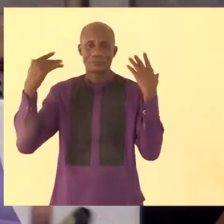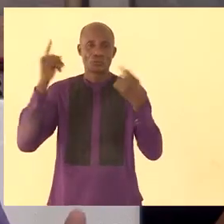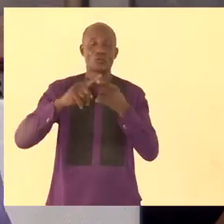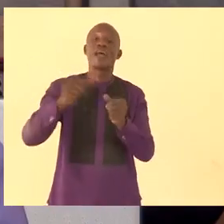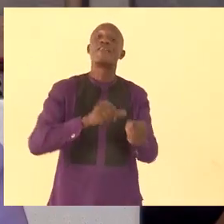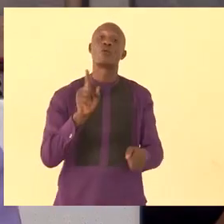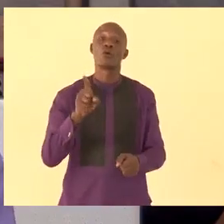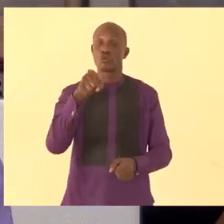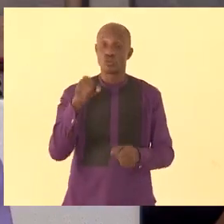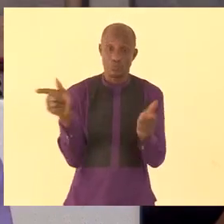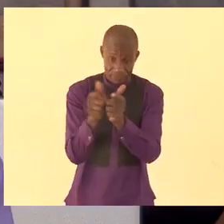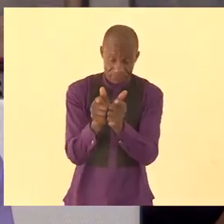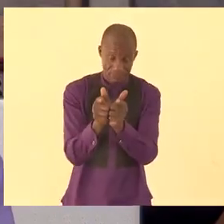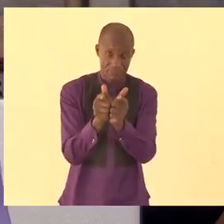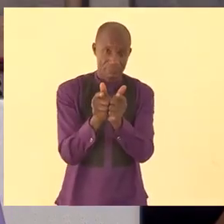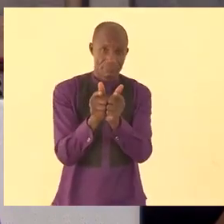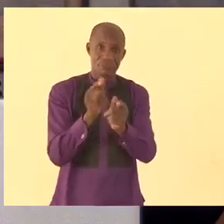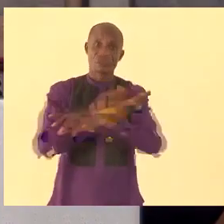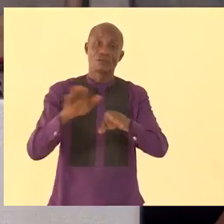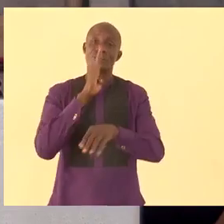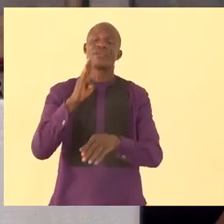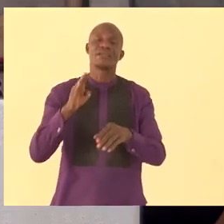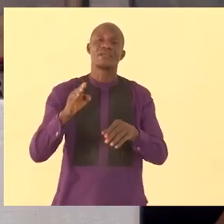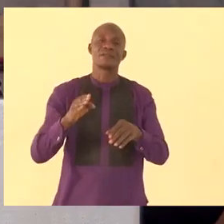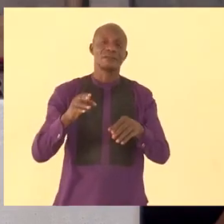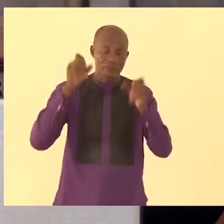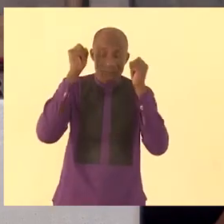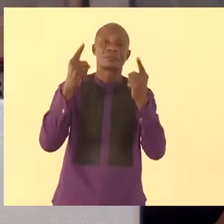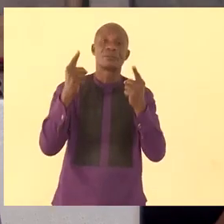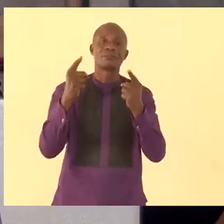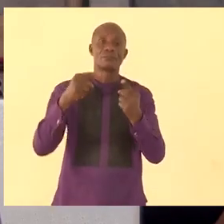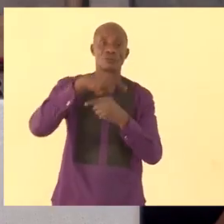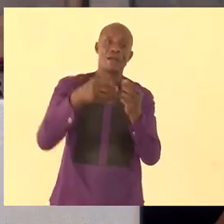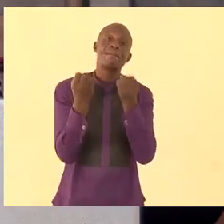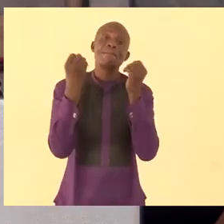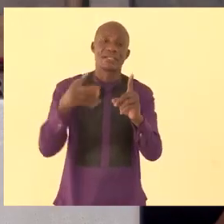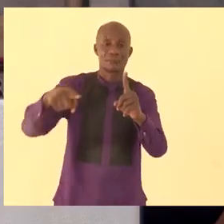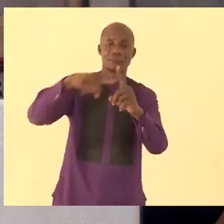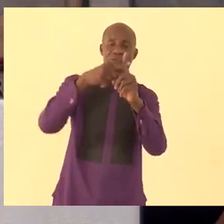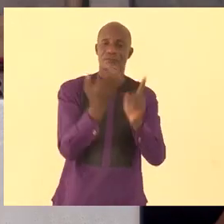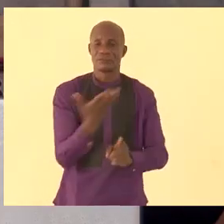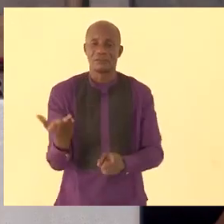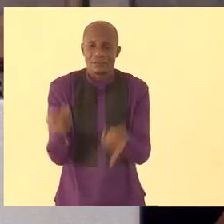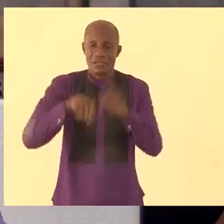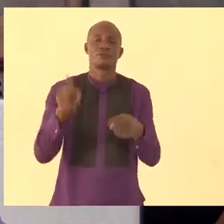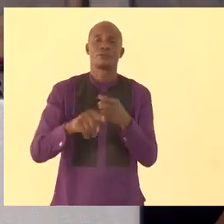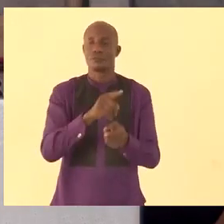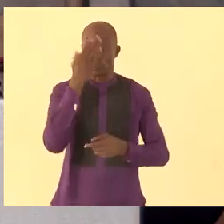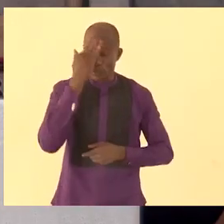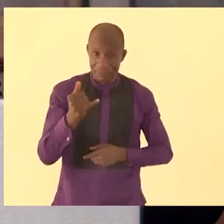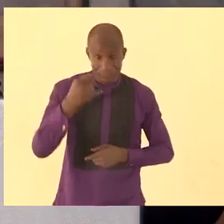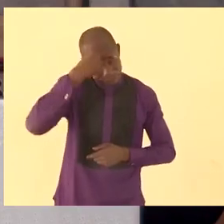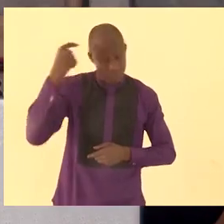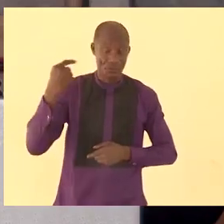towards everyone that you meet, don't be surprised when many positive things happen to you. Why?